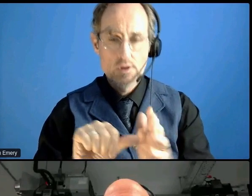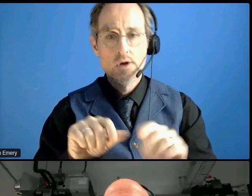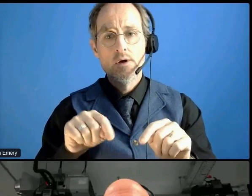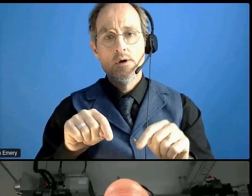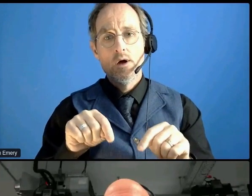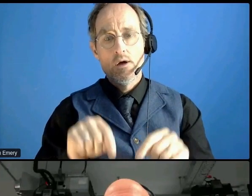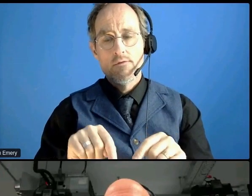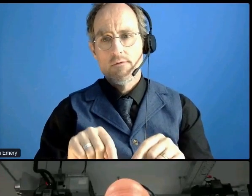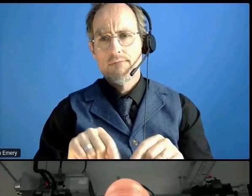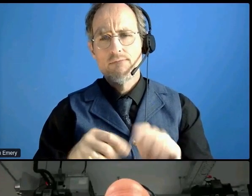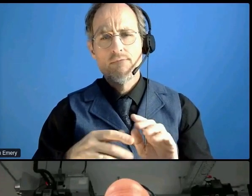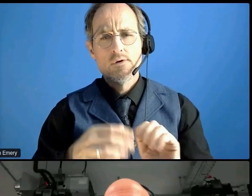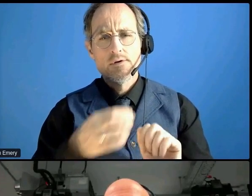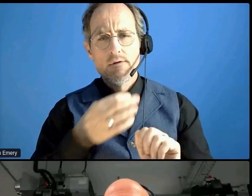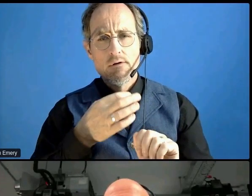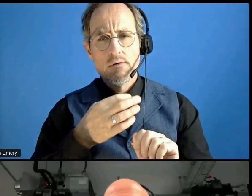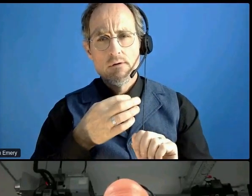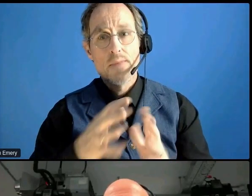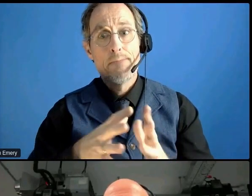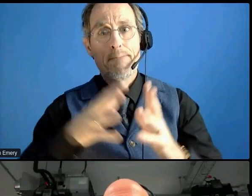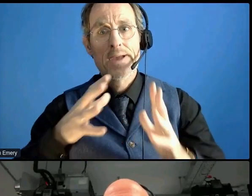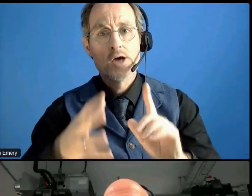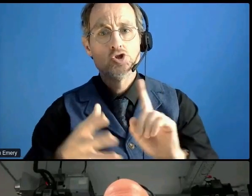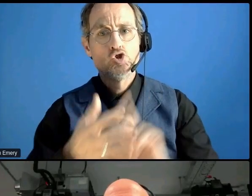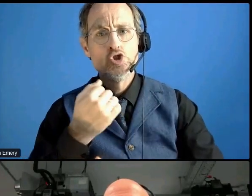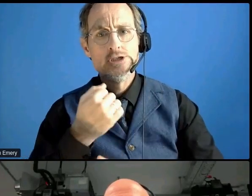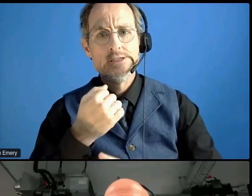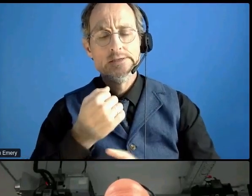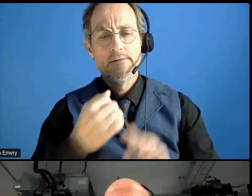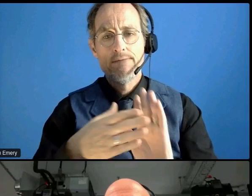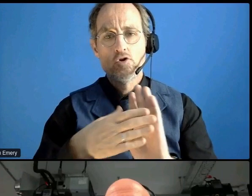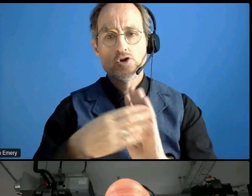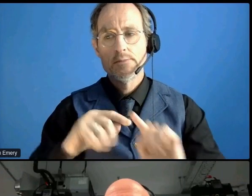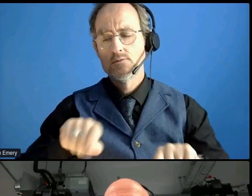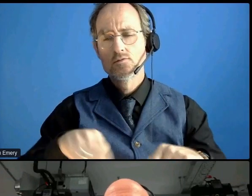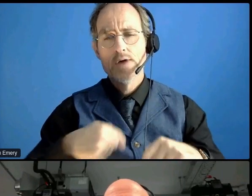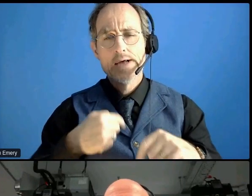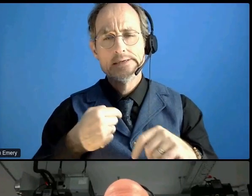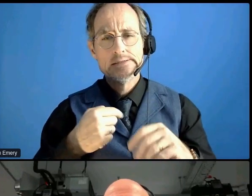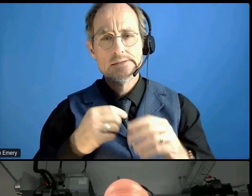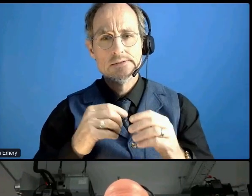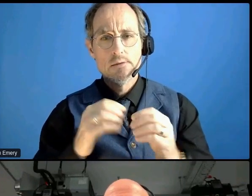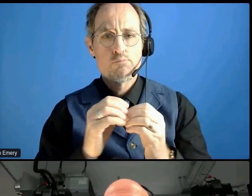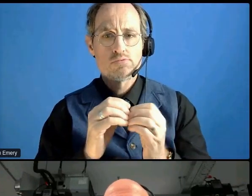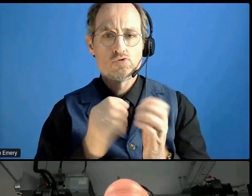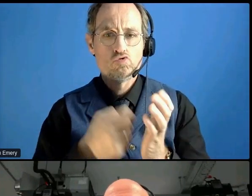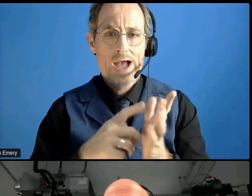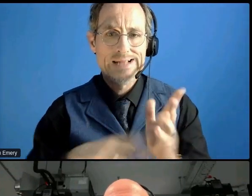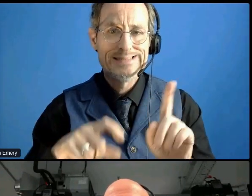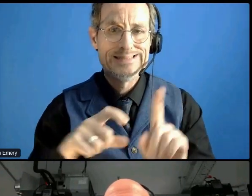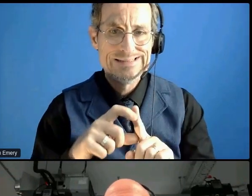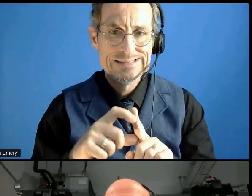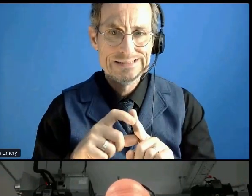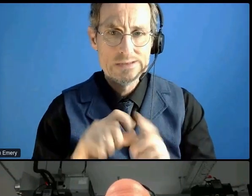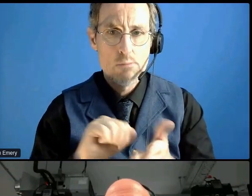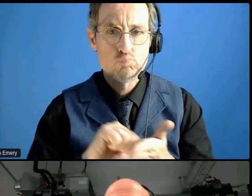a trip. We're trying to get that as straightforward and as easy as we can for all of our travelers, including our disabled